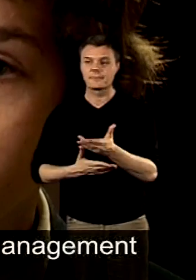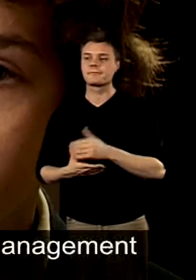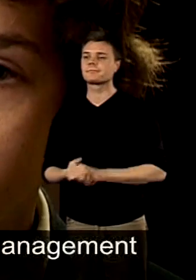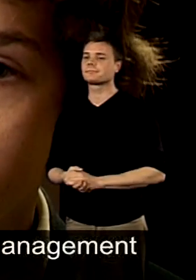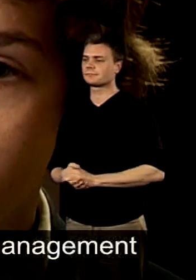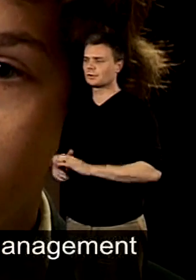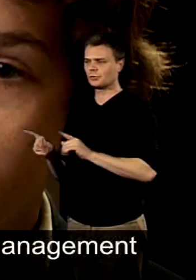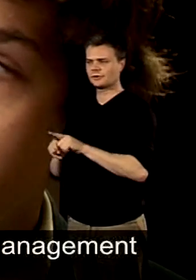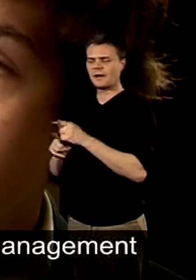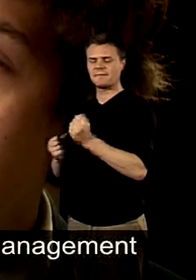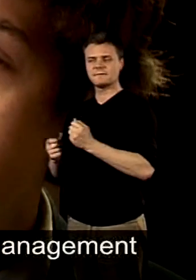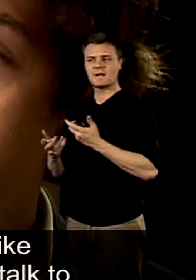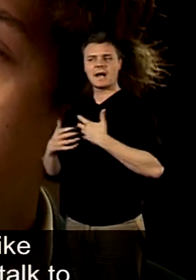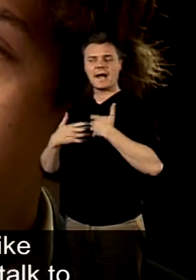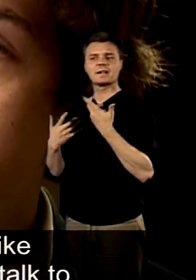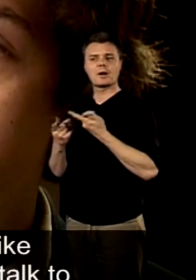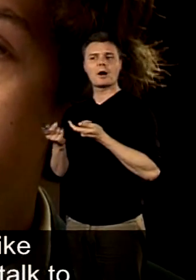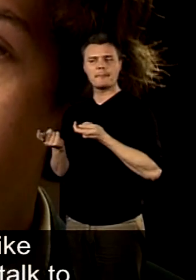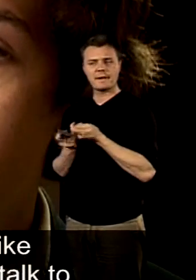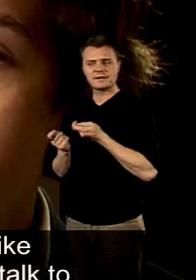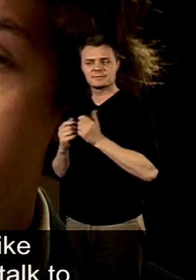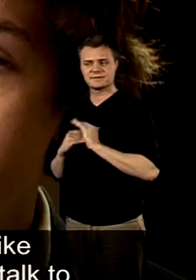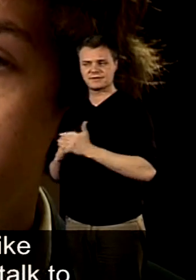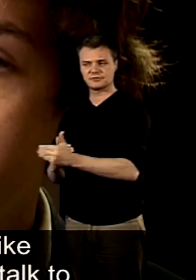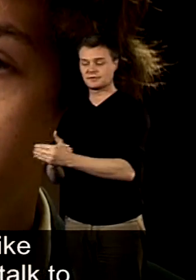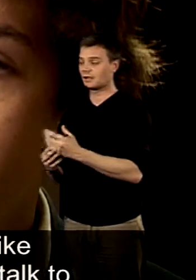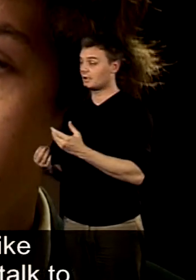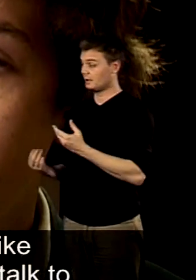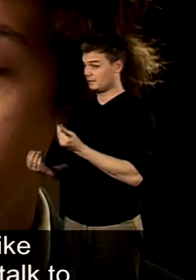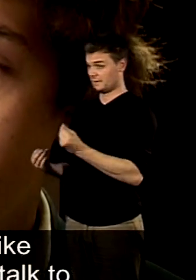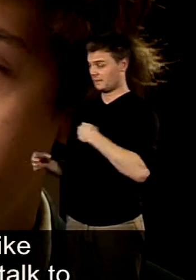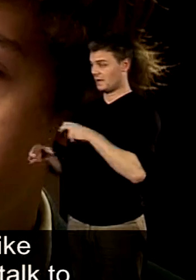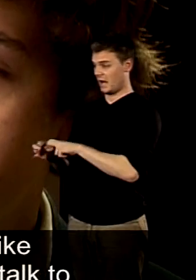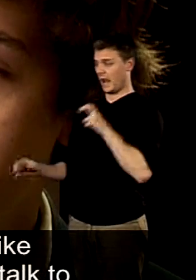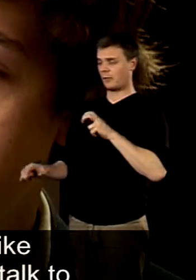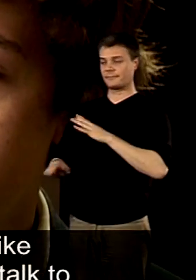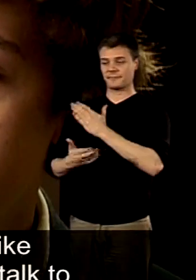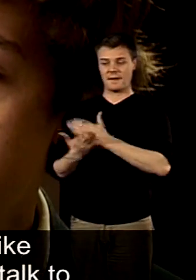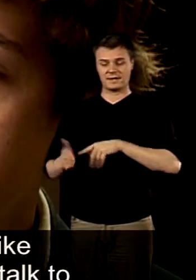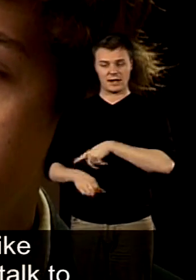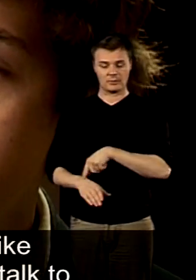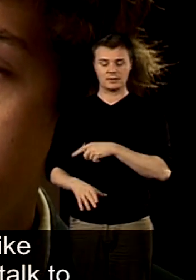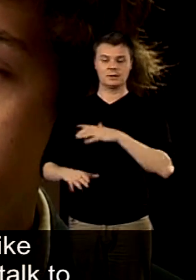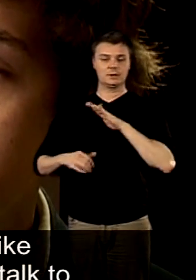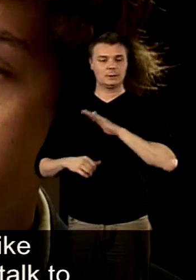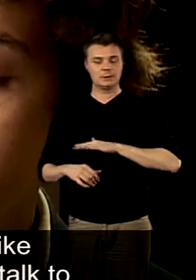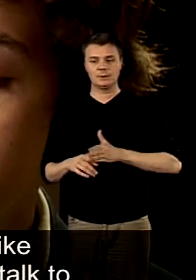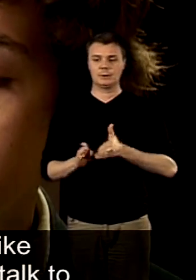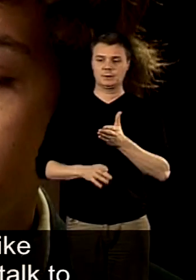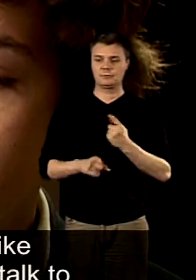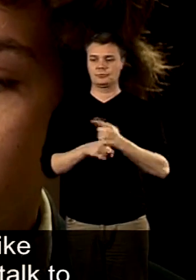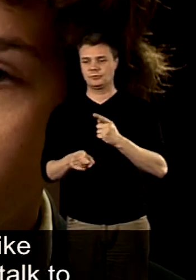benefits from anger management sessions. Sometimes I go out a lesson for like half an hour or something and just talk to